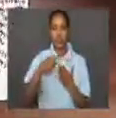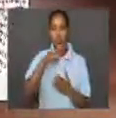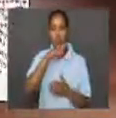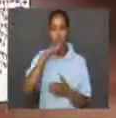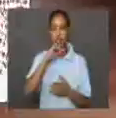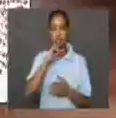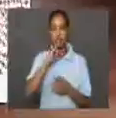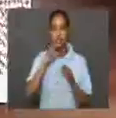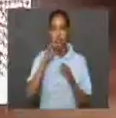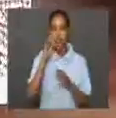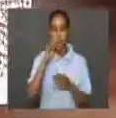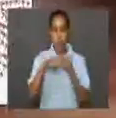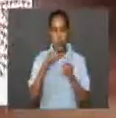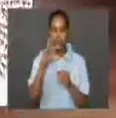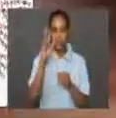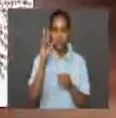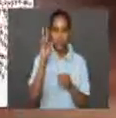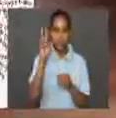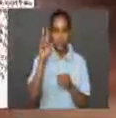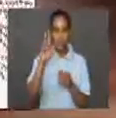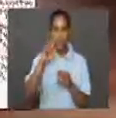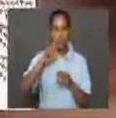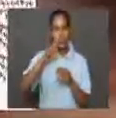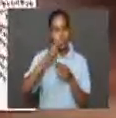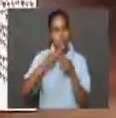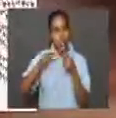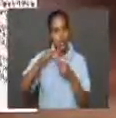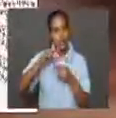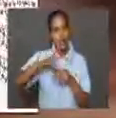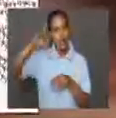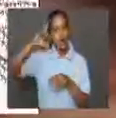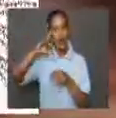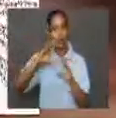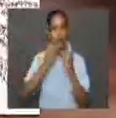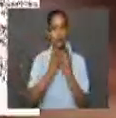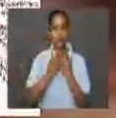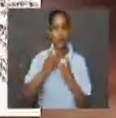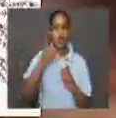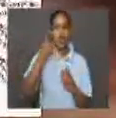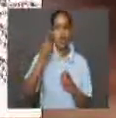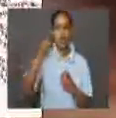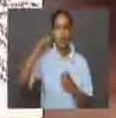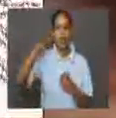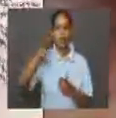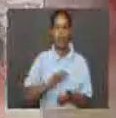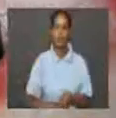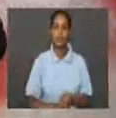glycogen is about 3 times more highly branched than amylopectin.